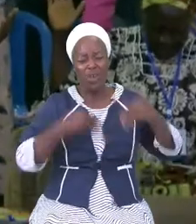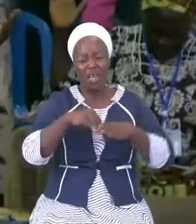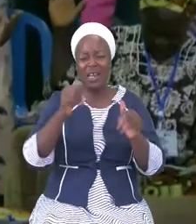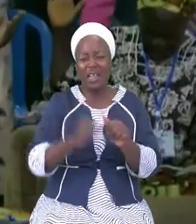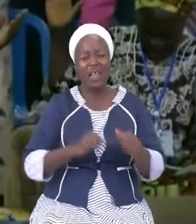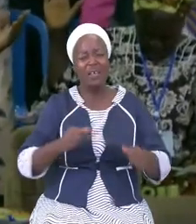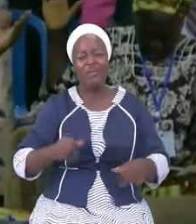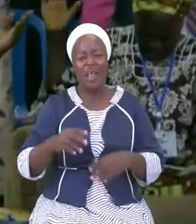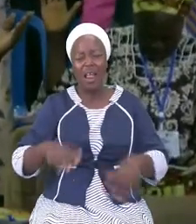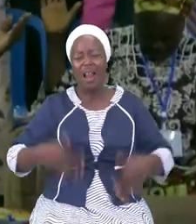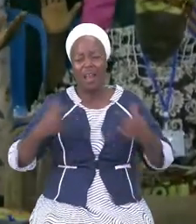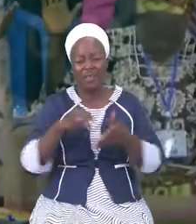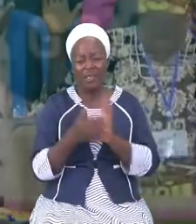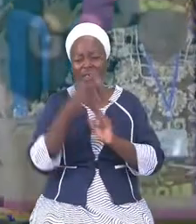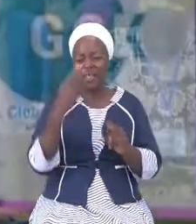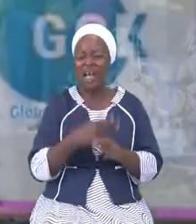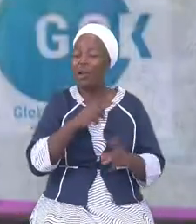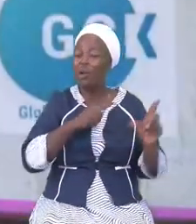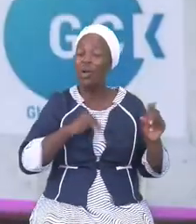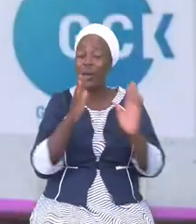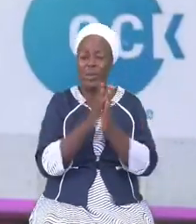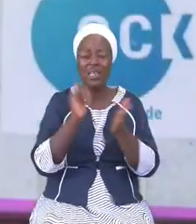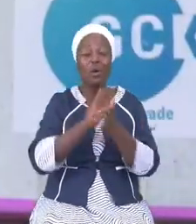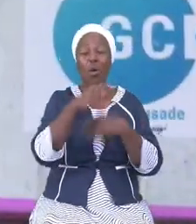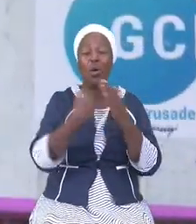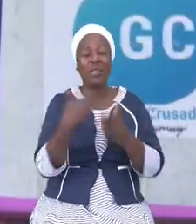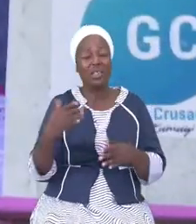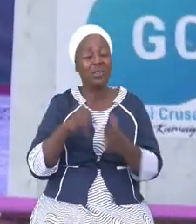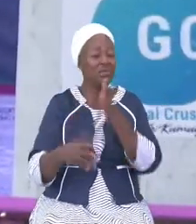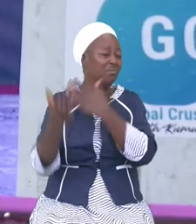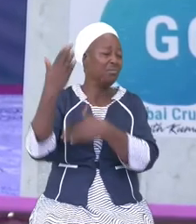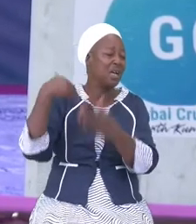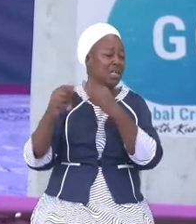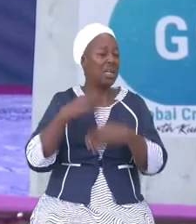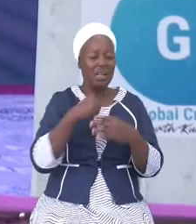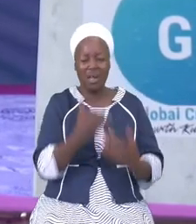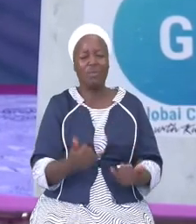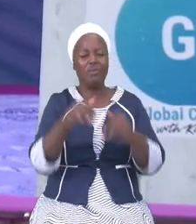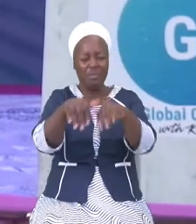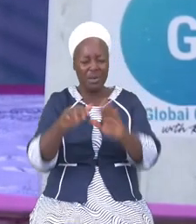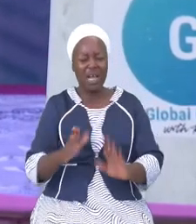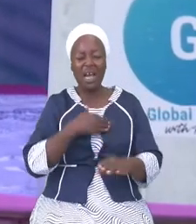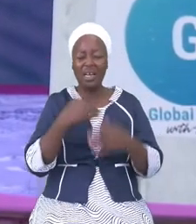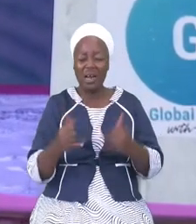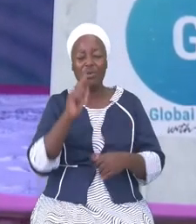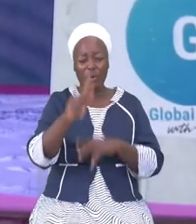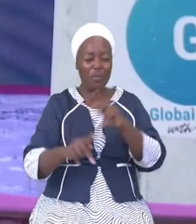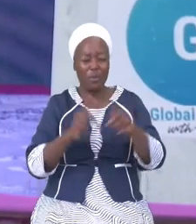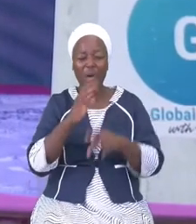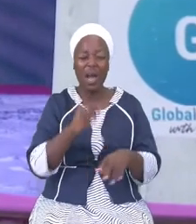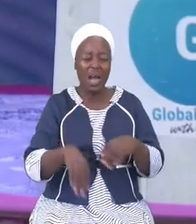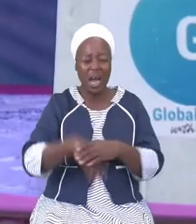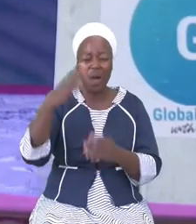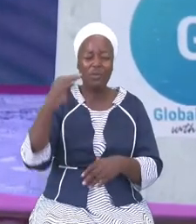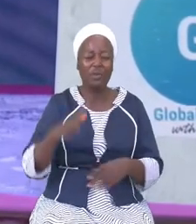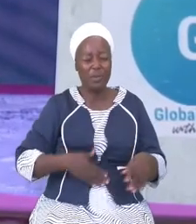And Lord, I pray that all the things of the past, they are now buried, and now your people are out of the